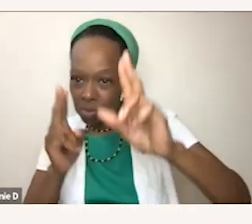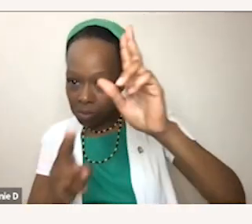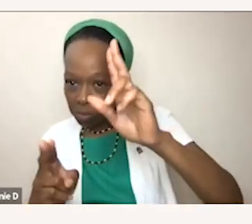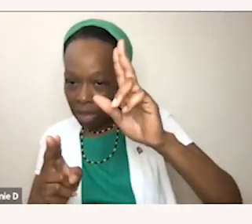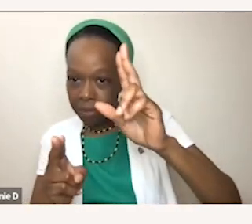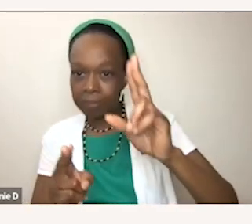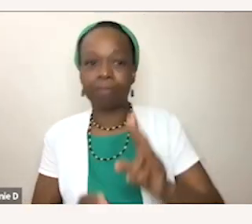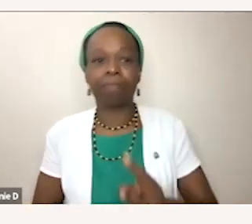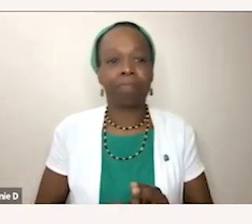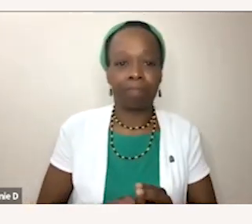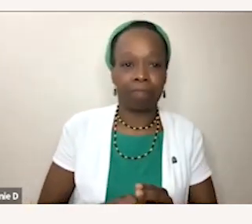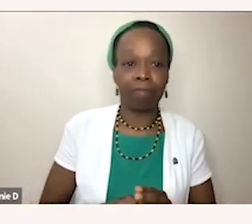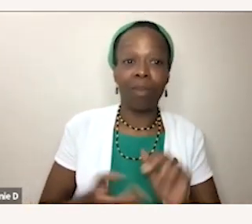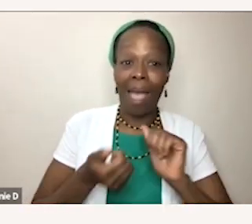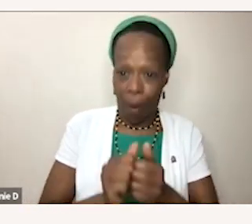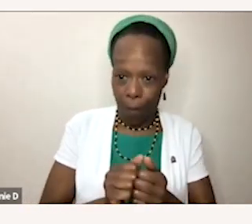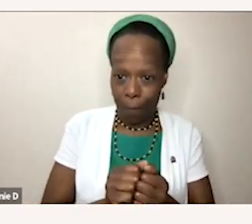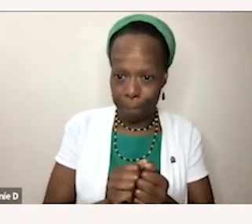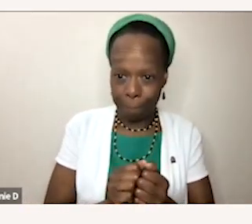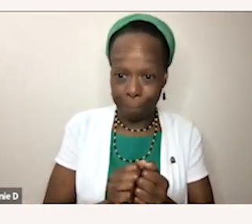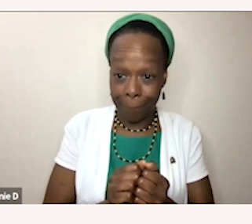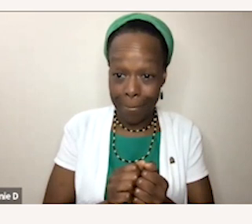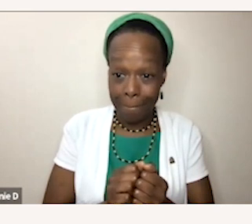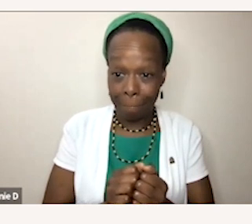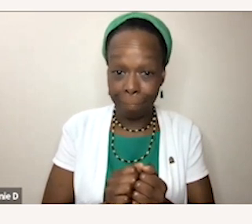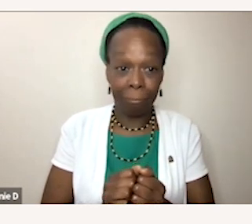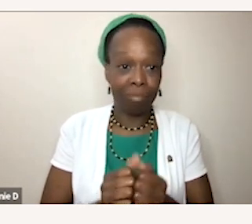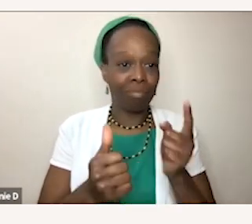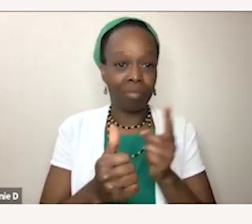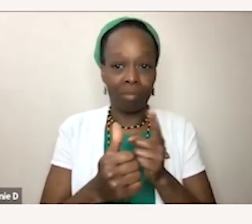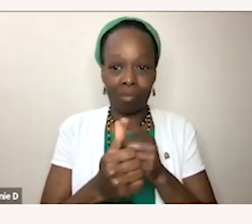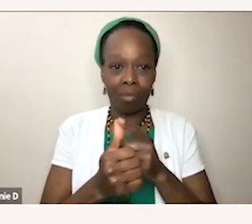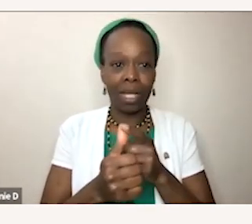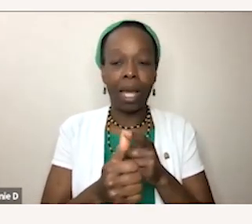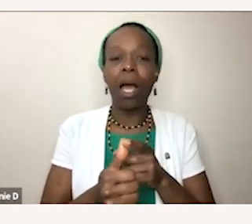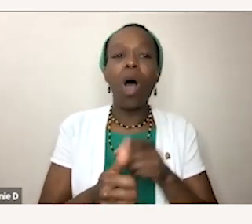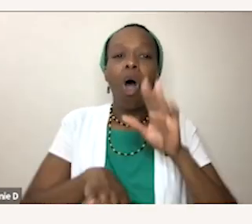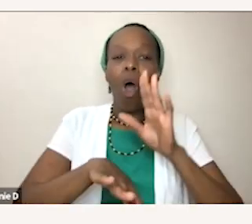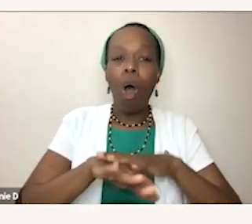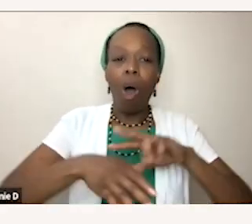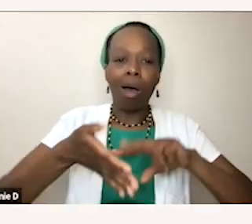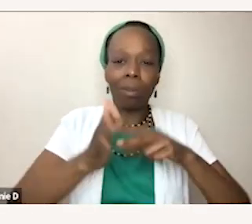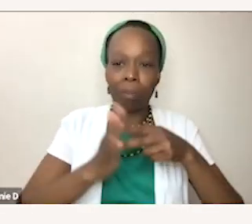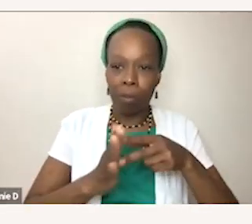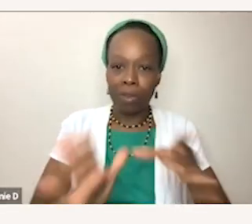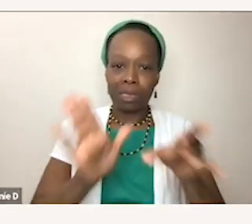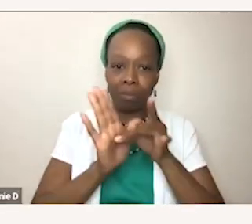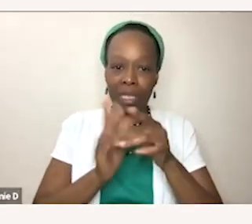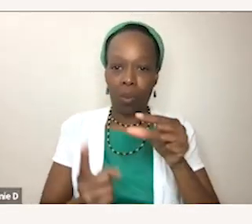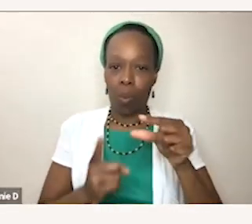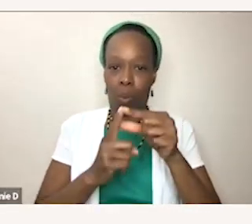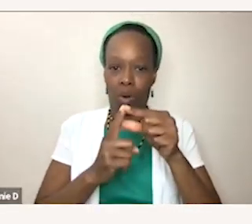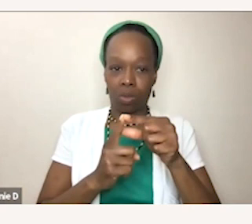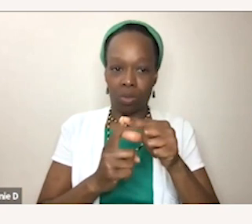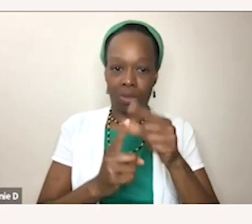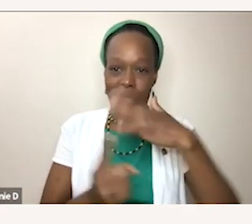community guide using language? So, be intentional about word choices around disability. Willingness to learn